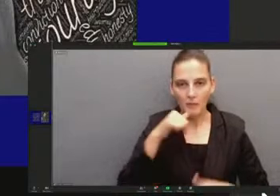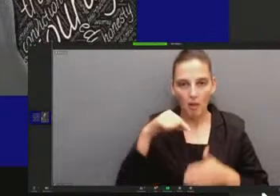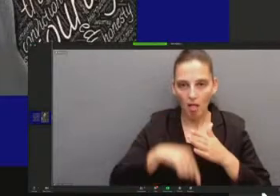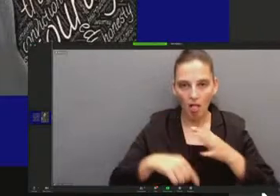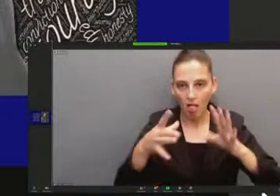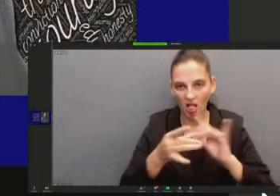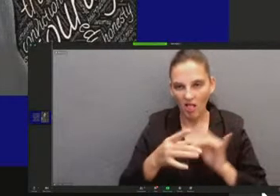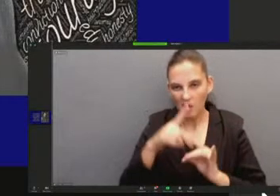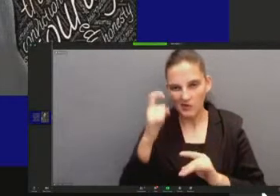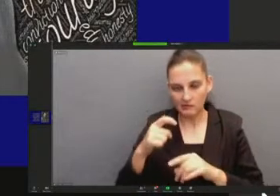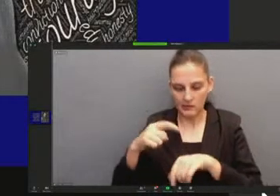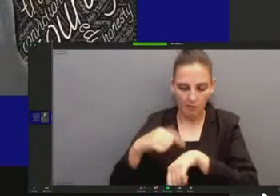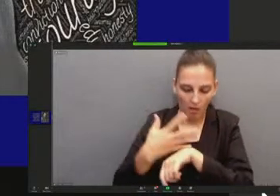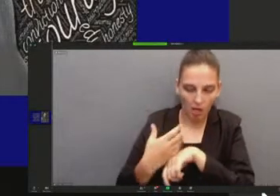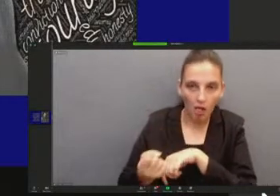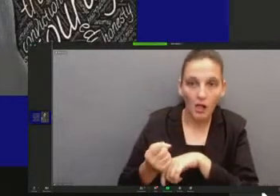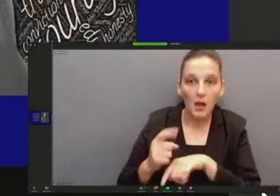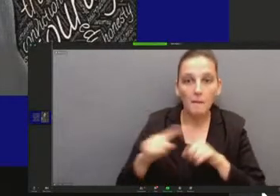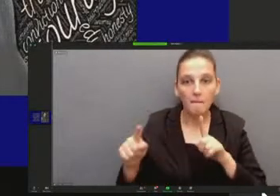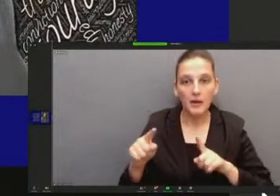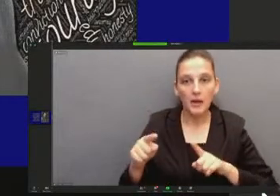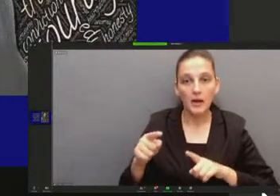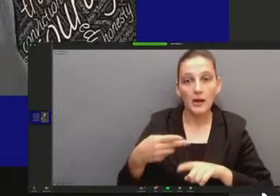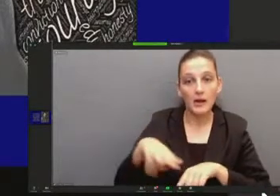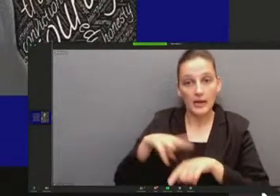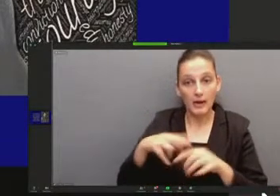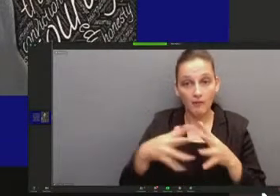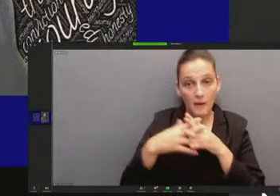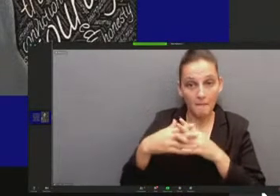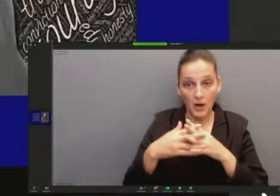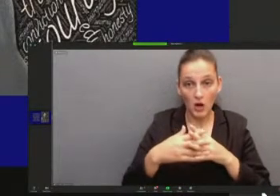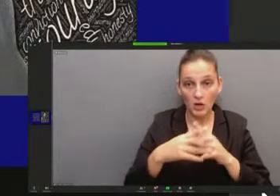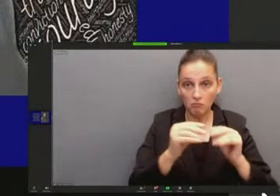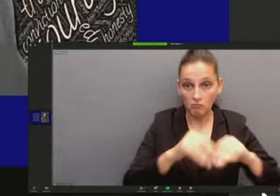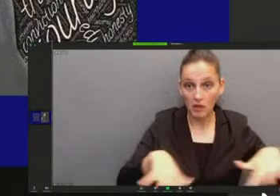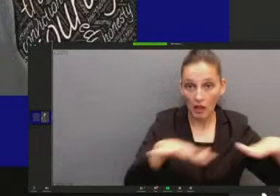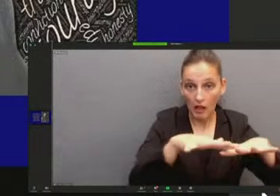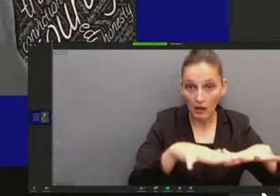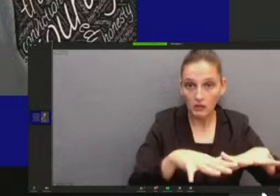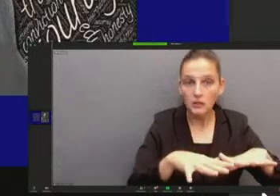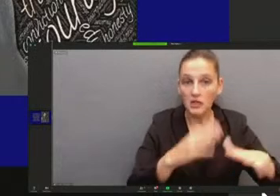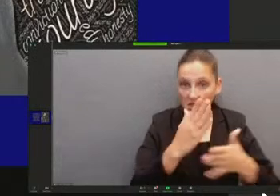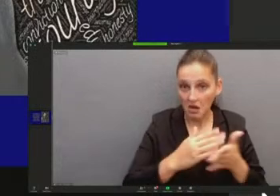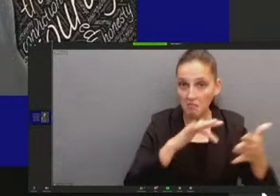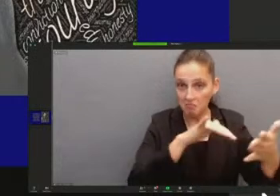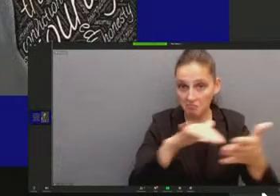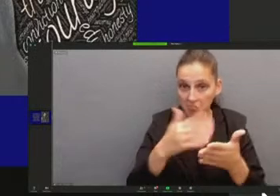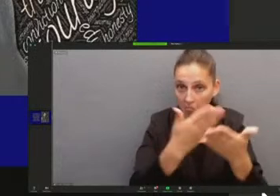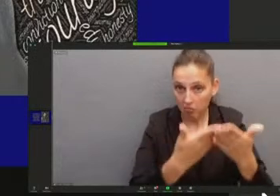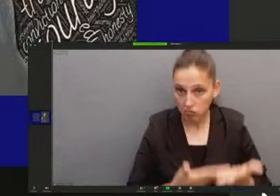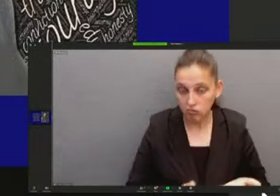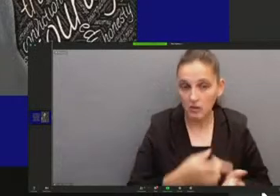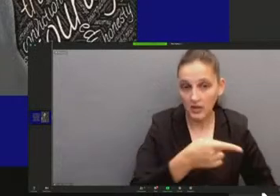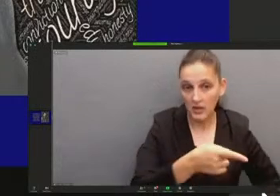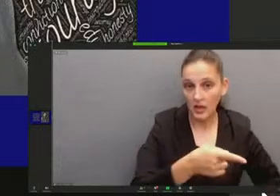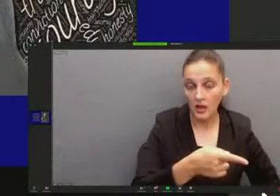there's work of Native American reservations that find high levels of